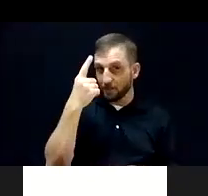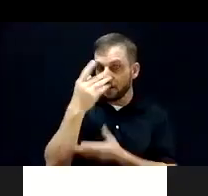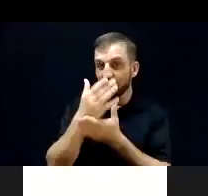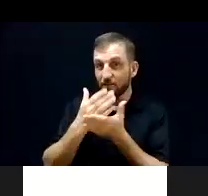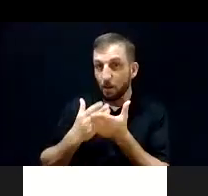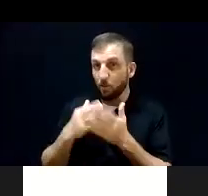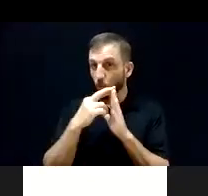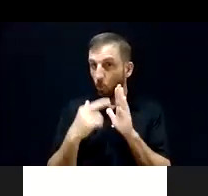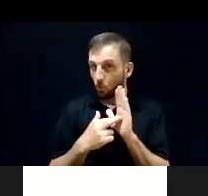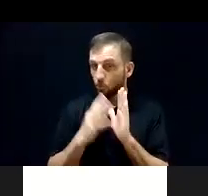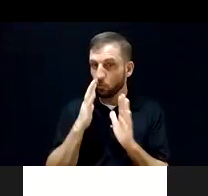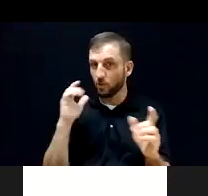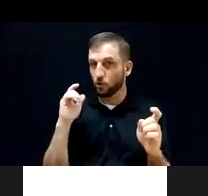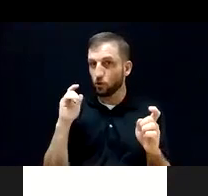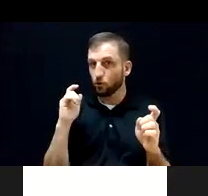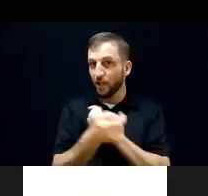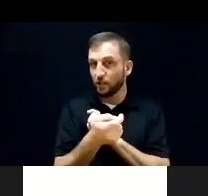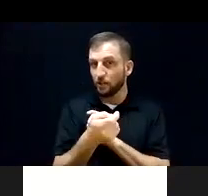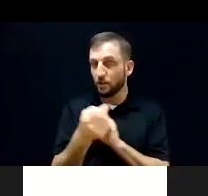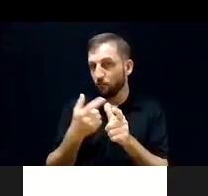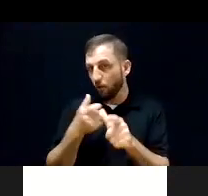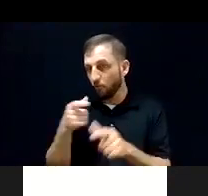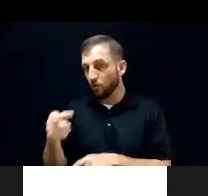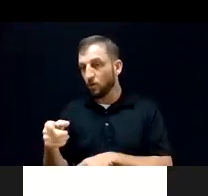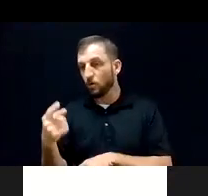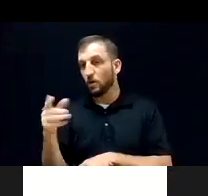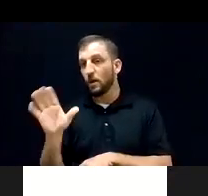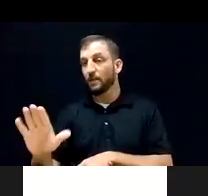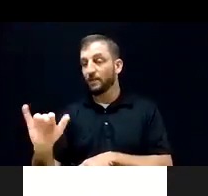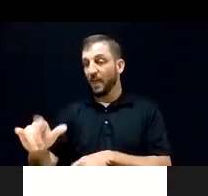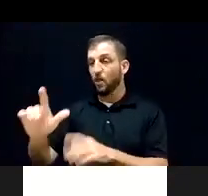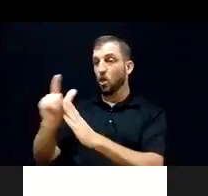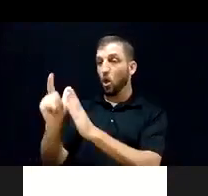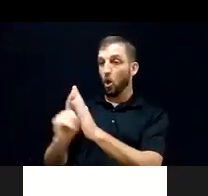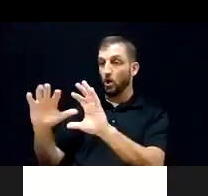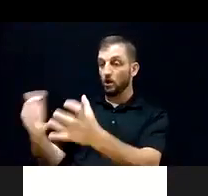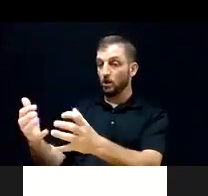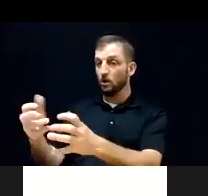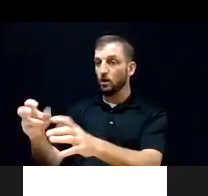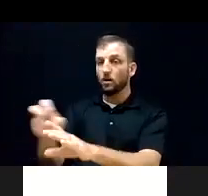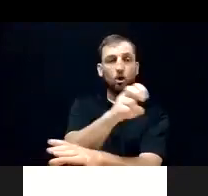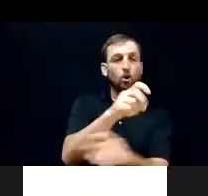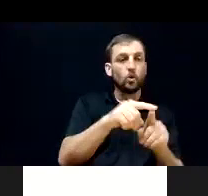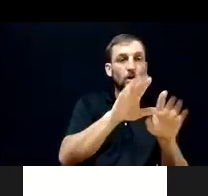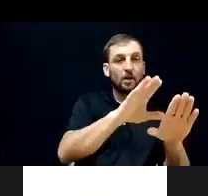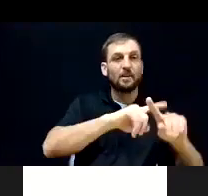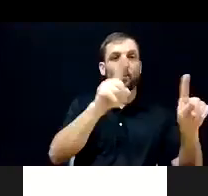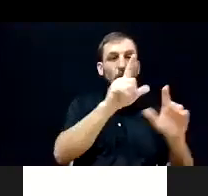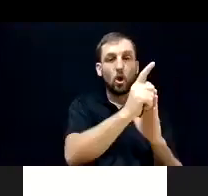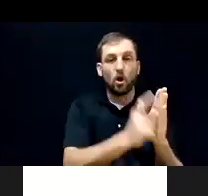rules change as you go from one law to the next. So please contact any of us and, you know,